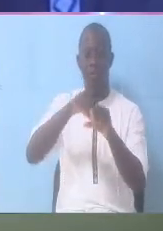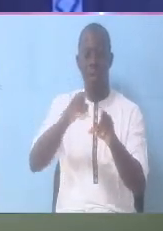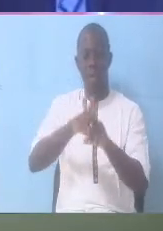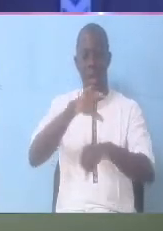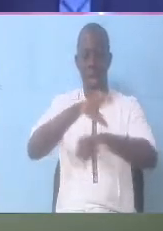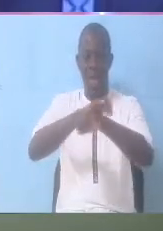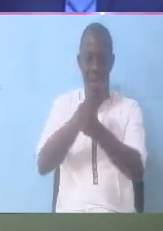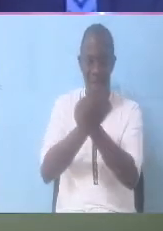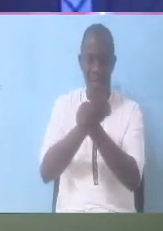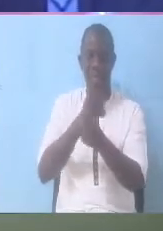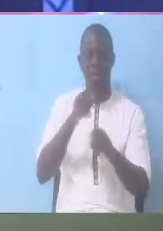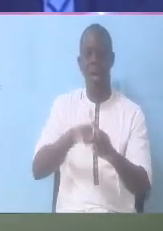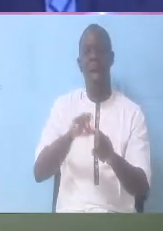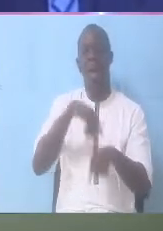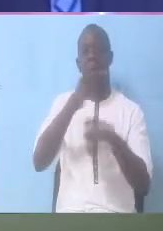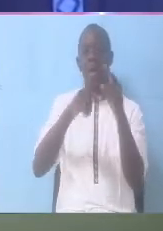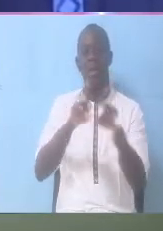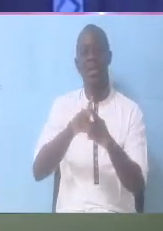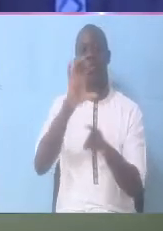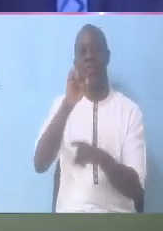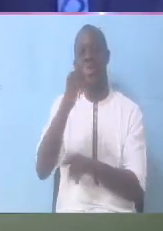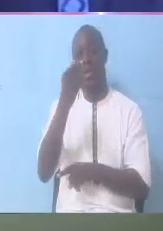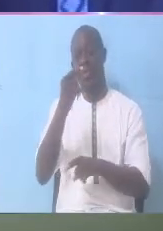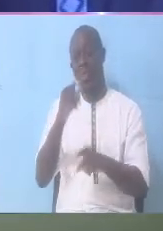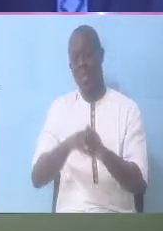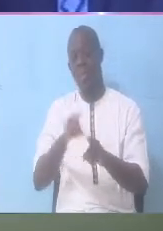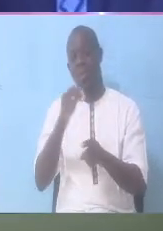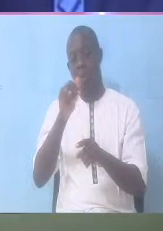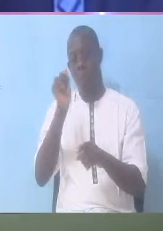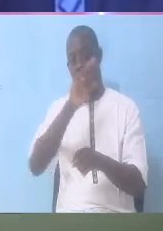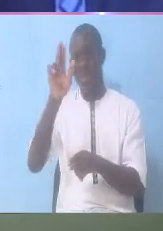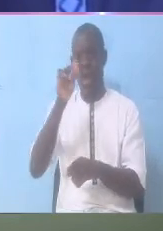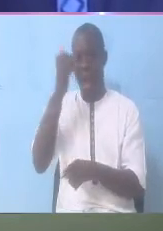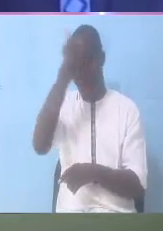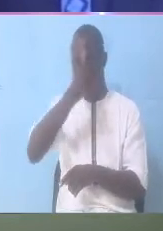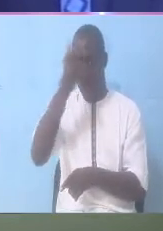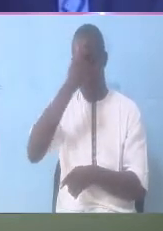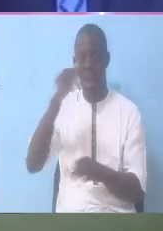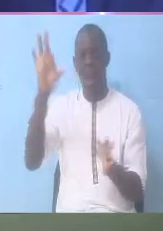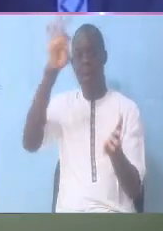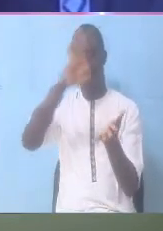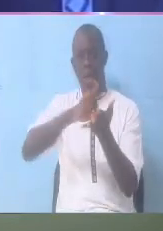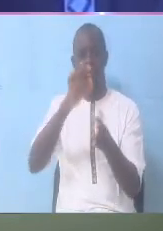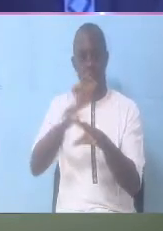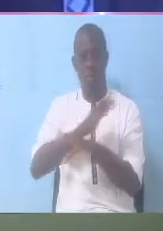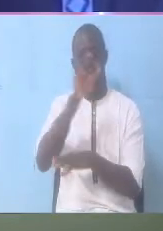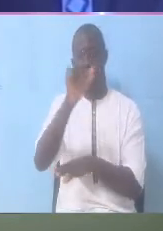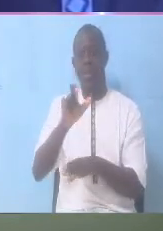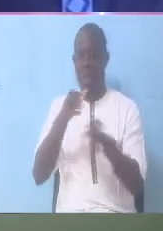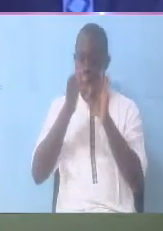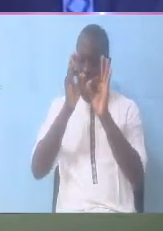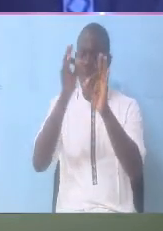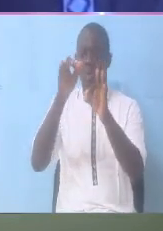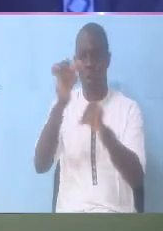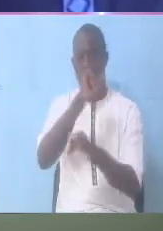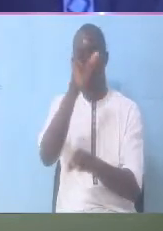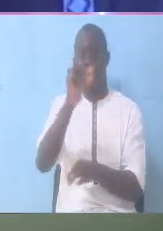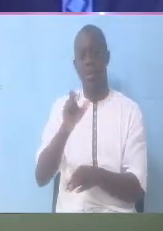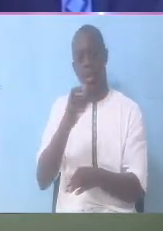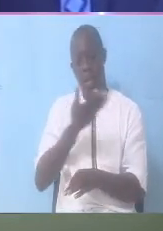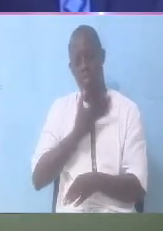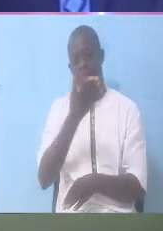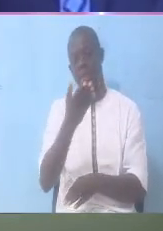Ghanaians, of these West African migrants. Mo soton mo lumeni alonko ikanata nye mo findula nyintiliji banko dingulu